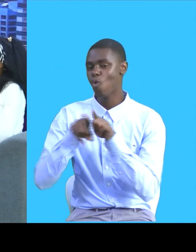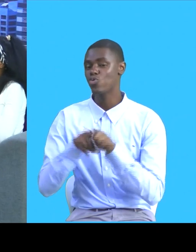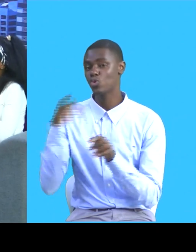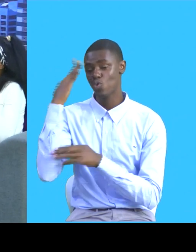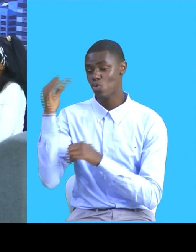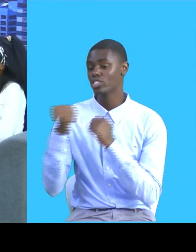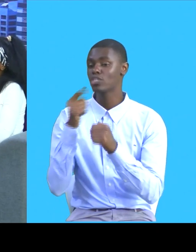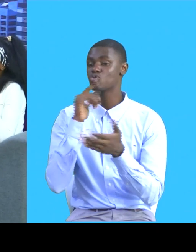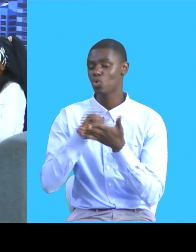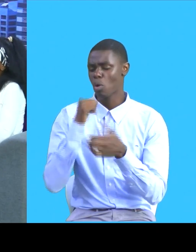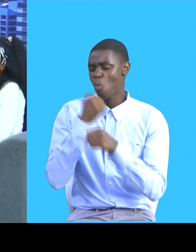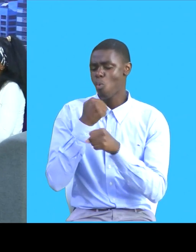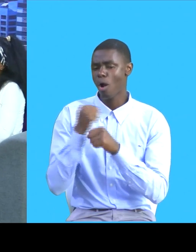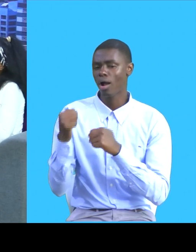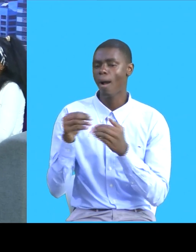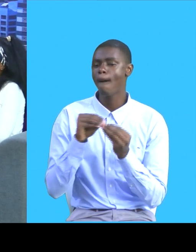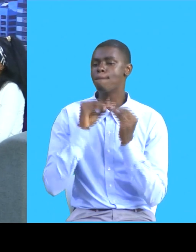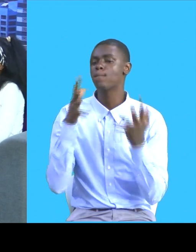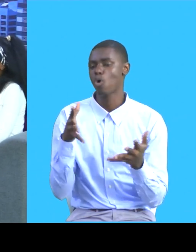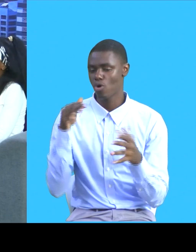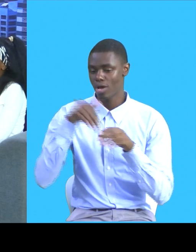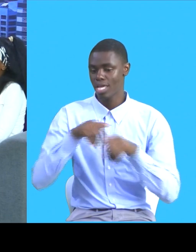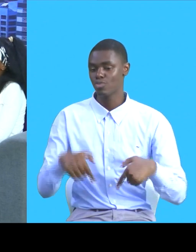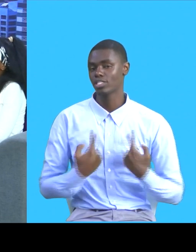can work more on yourself.